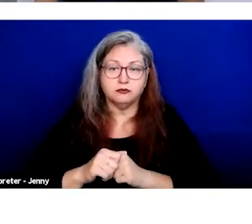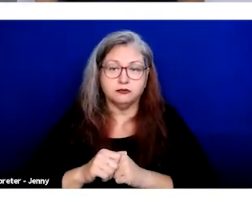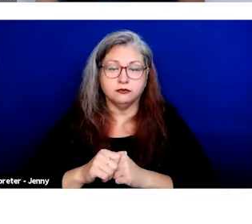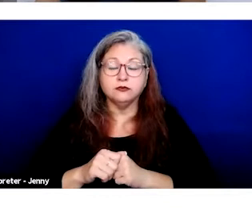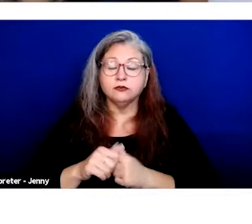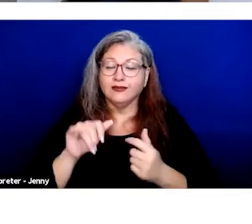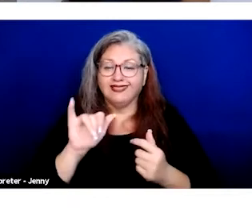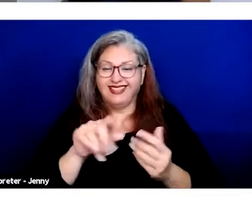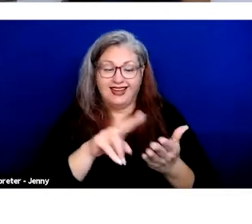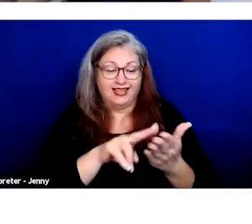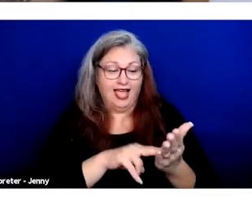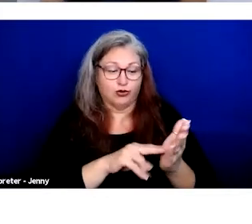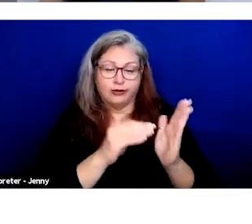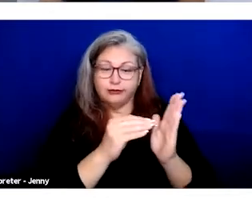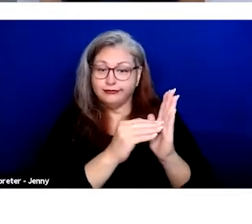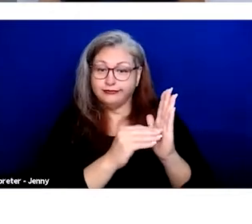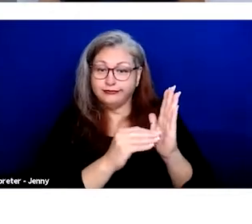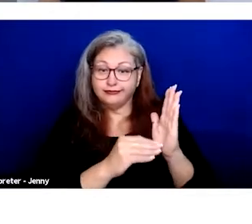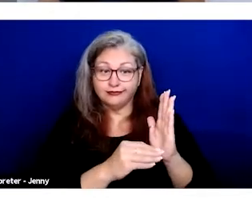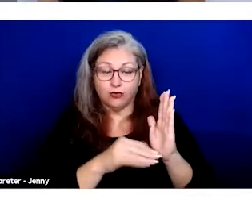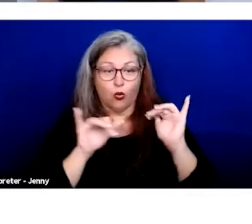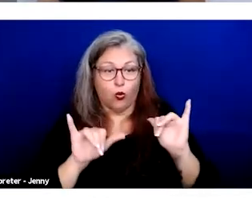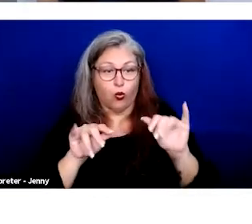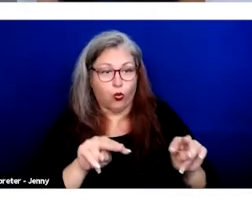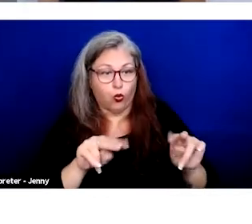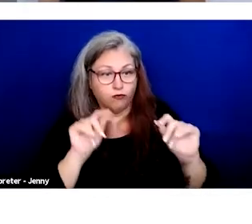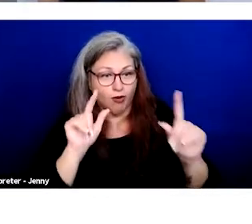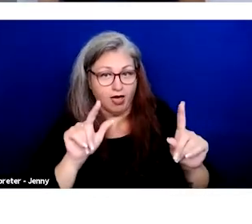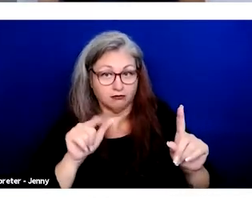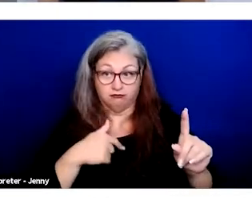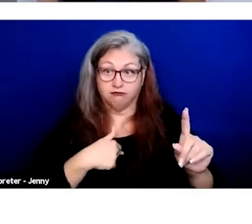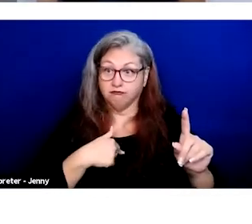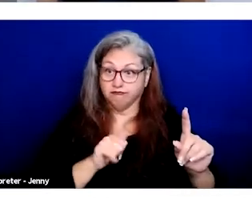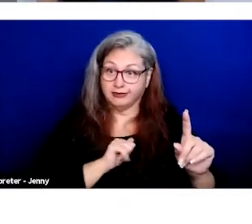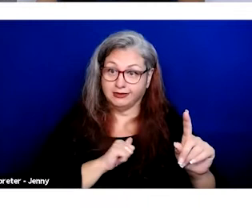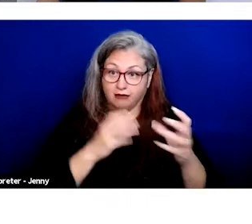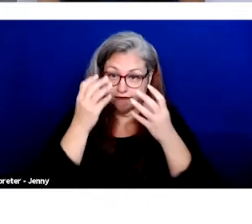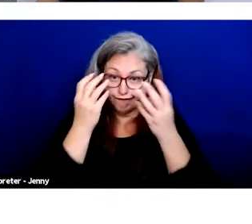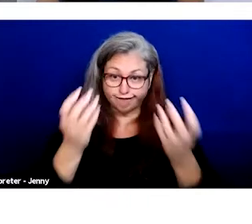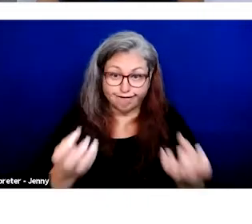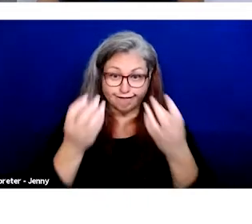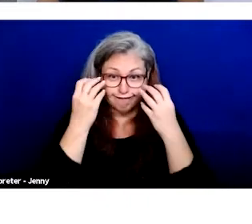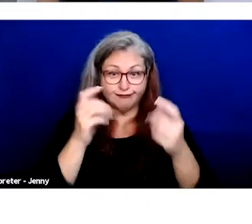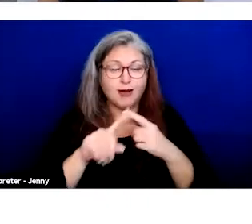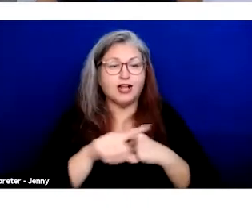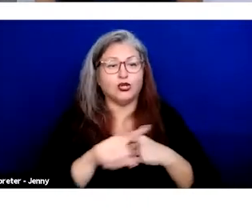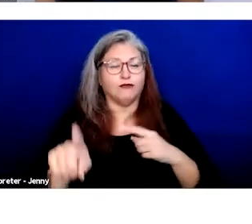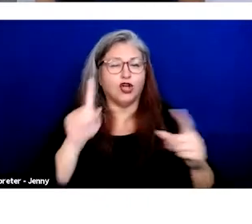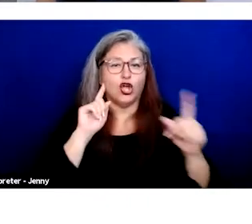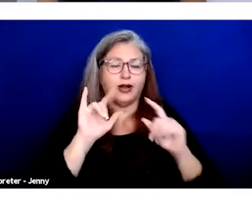These contractual causes may be surprising to you. They certainly were to me. But I know many of you have heard of a